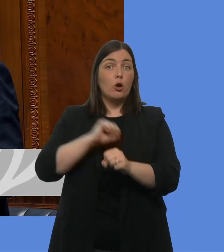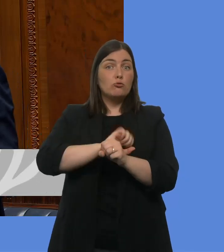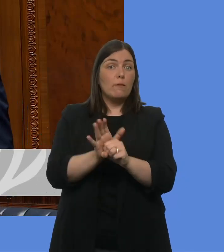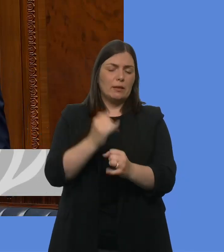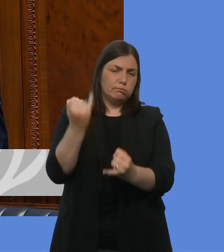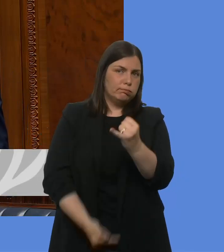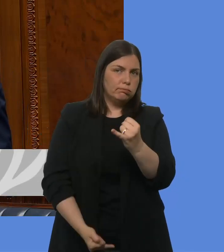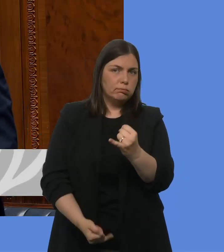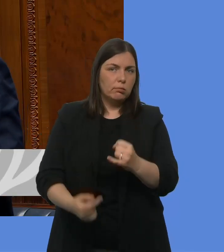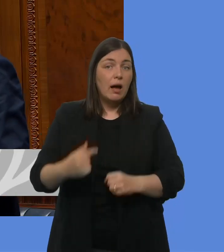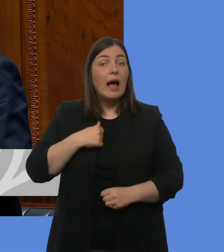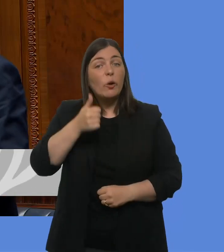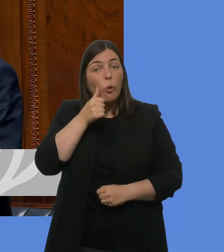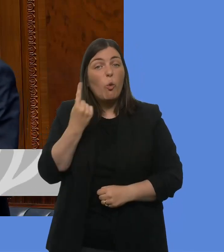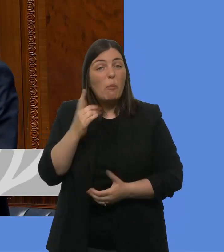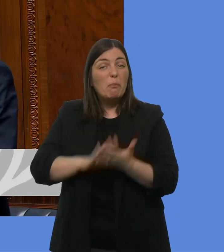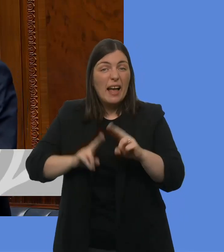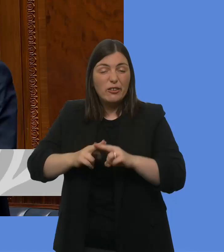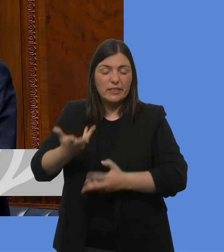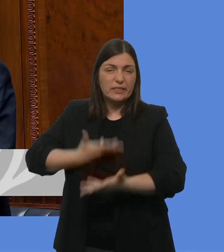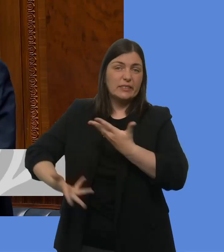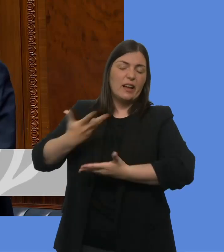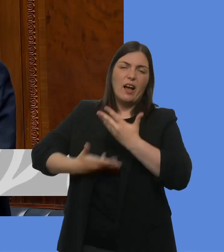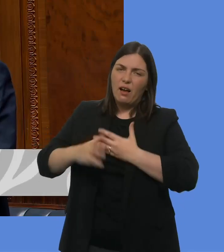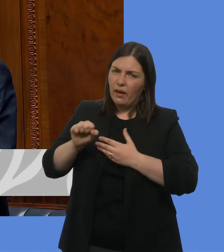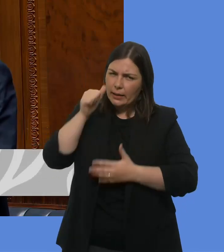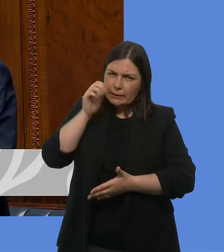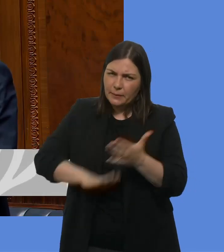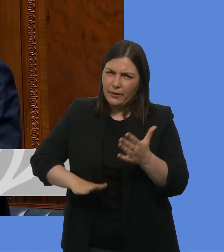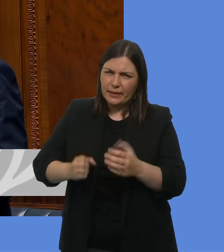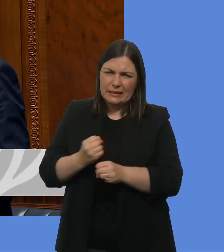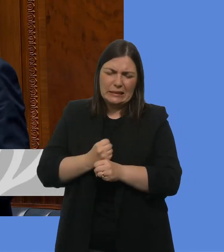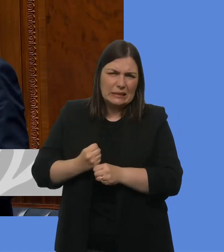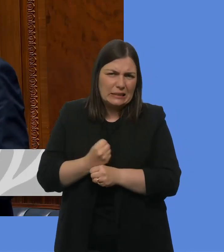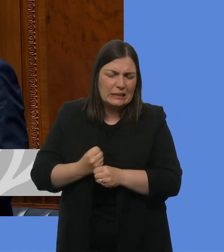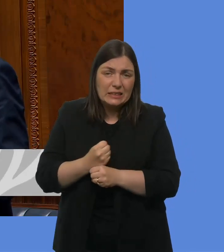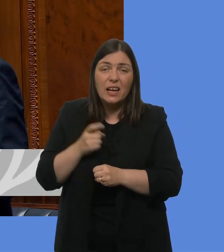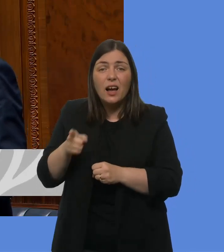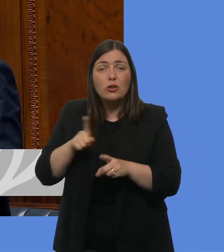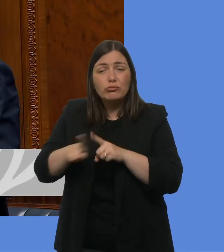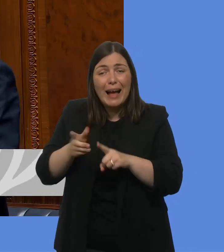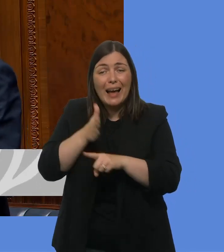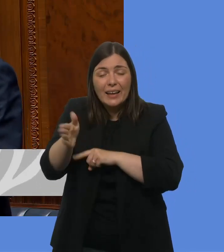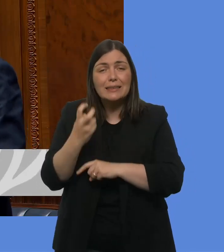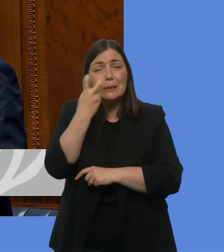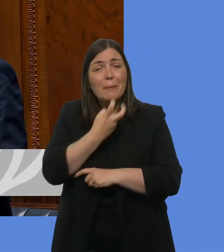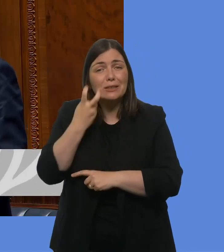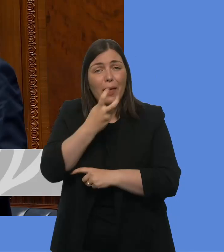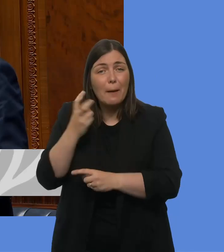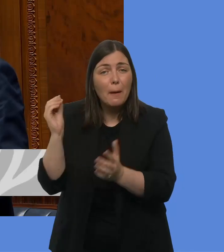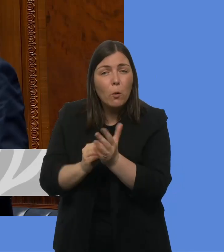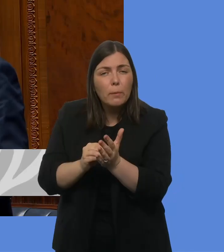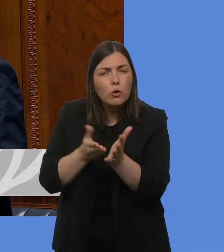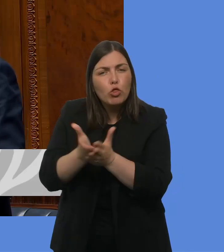of one parent who has described to me the extremely frustrating experience of attempting to attend speech therapy appointments over